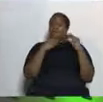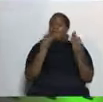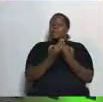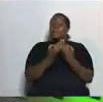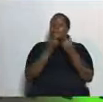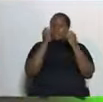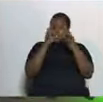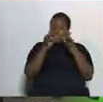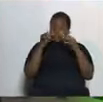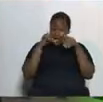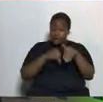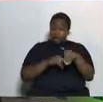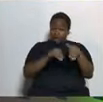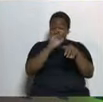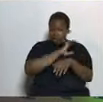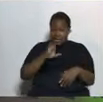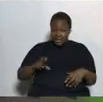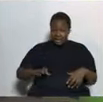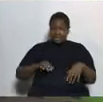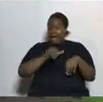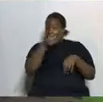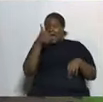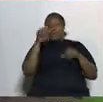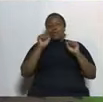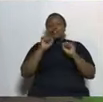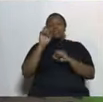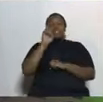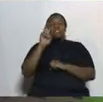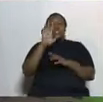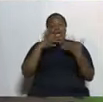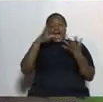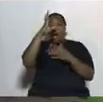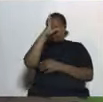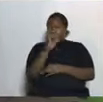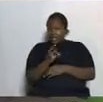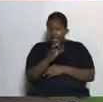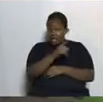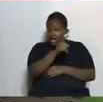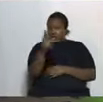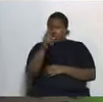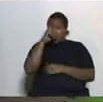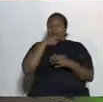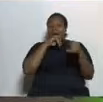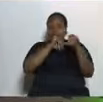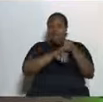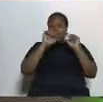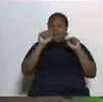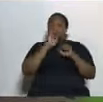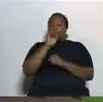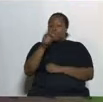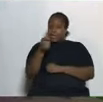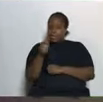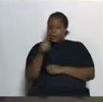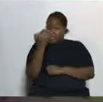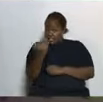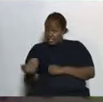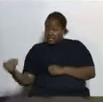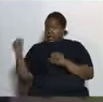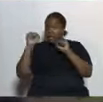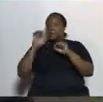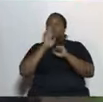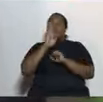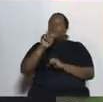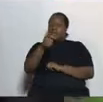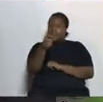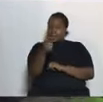step out to follow Christ, others will see how serious that is to you. Husband, you may be the key to your family. Children, you may be the key to your family as